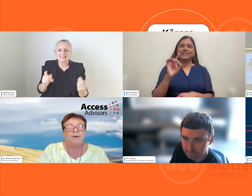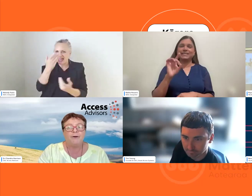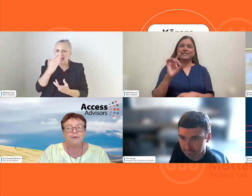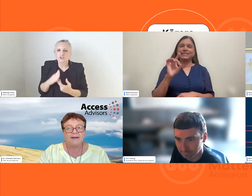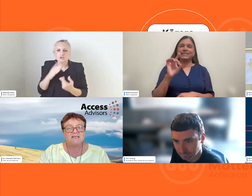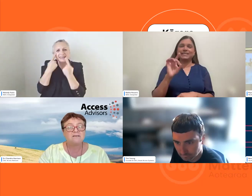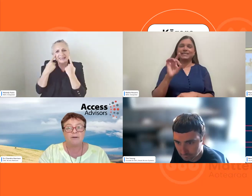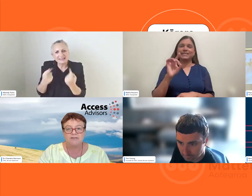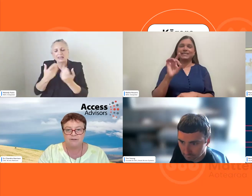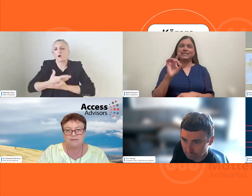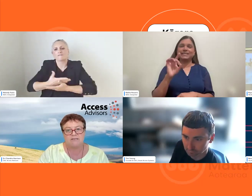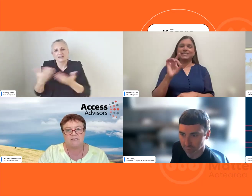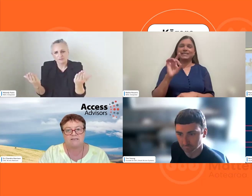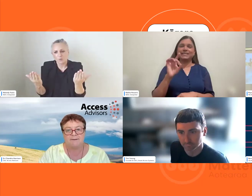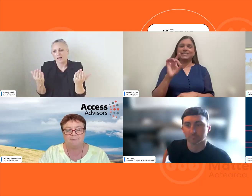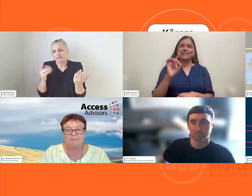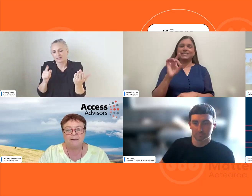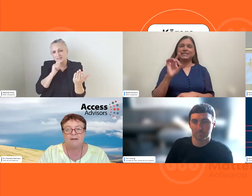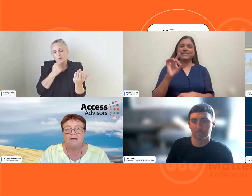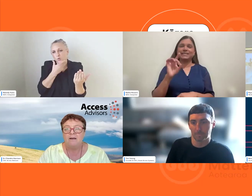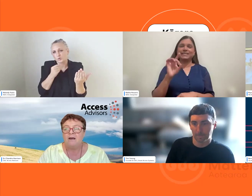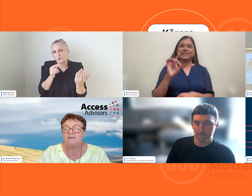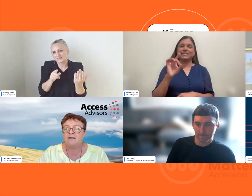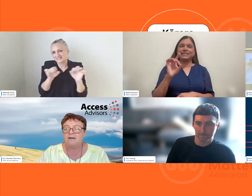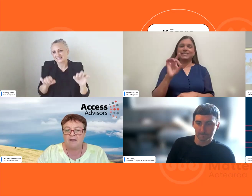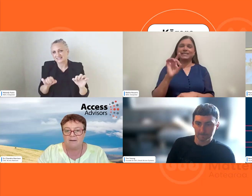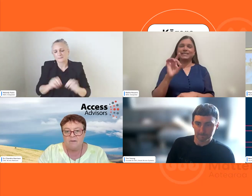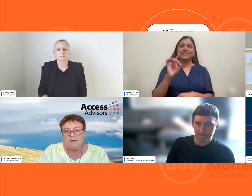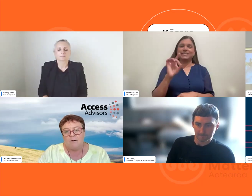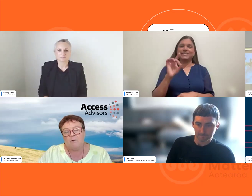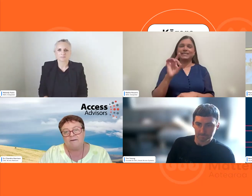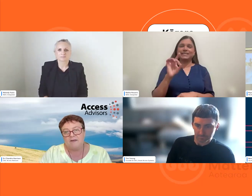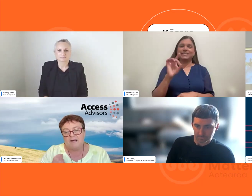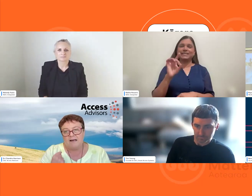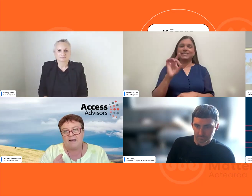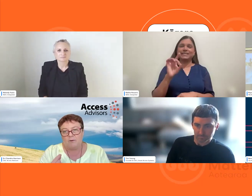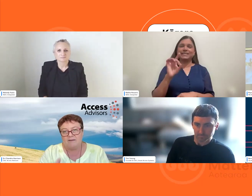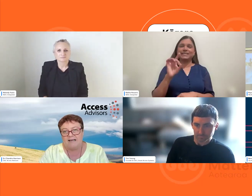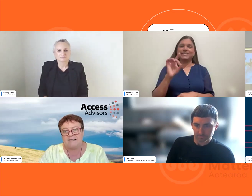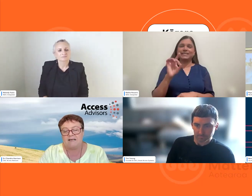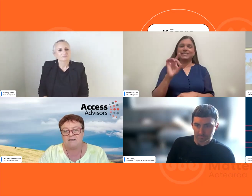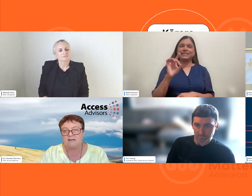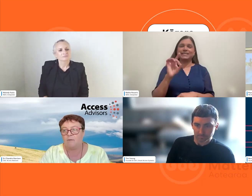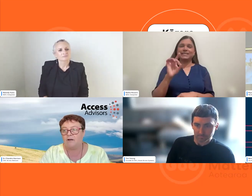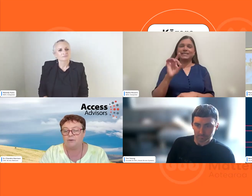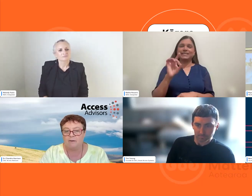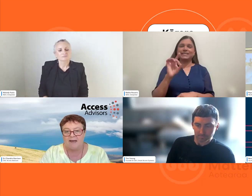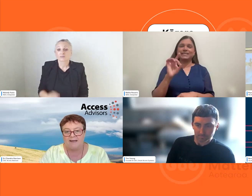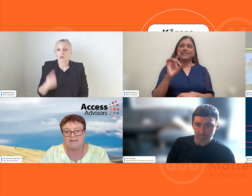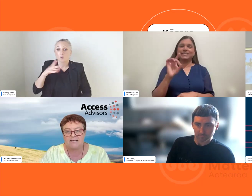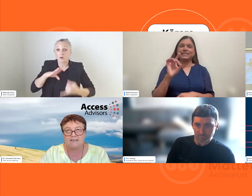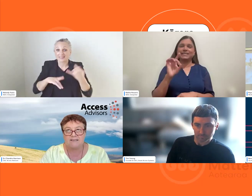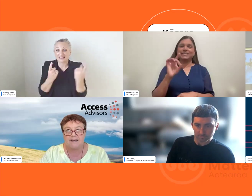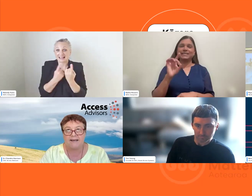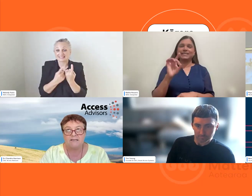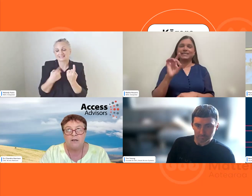everyone who is going to use the system. I think one of the last things that I want to talk about